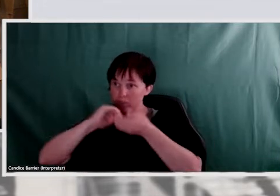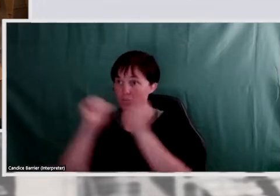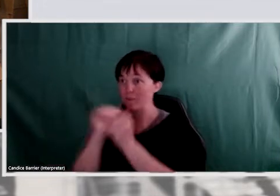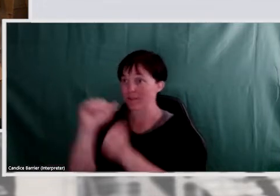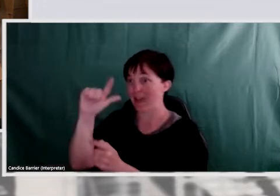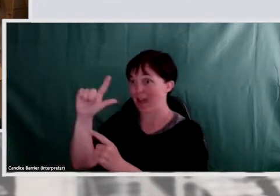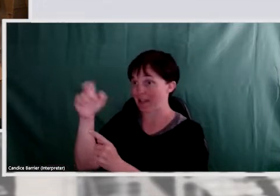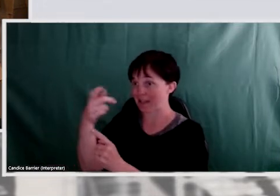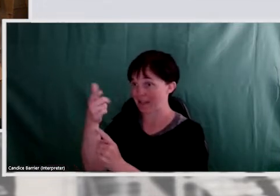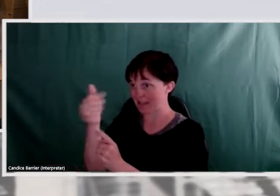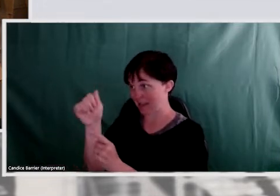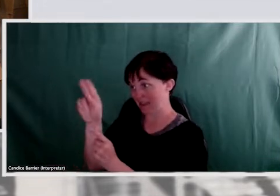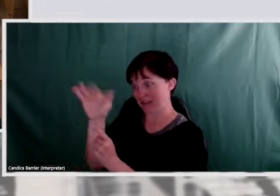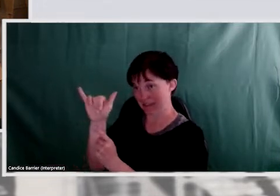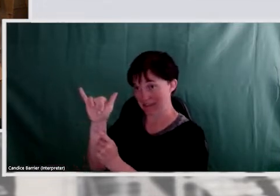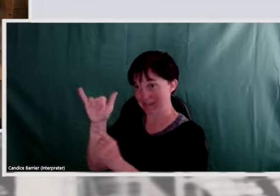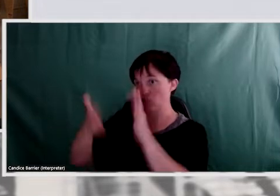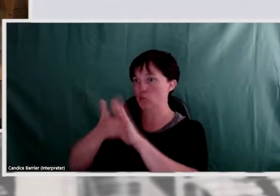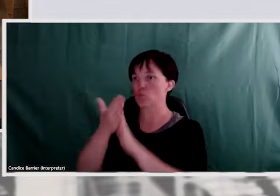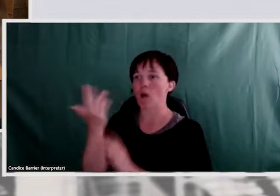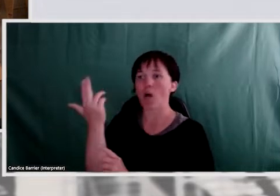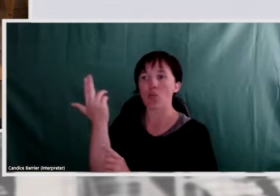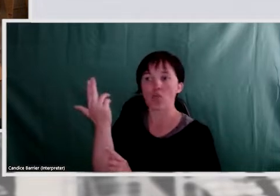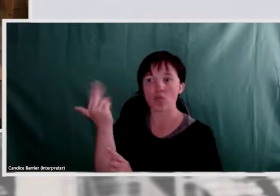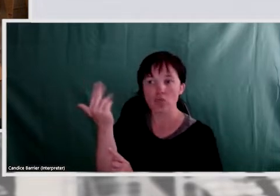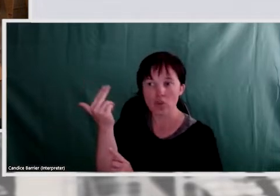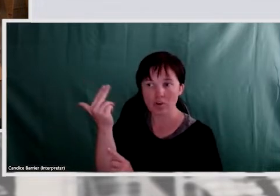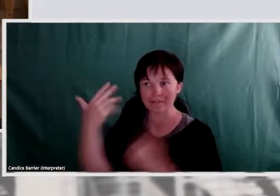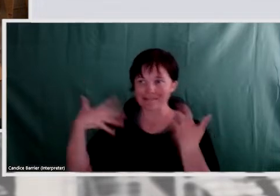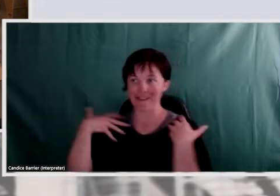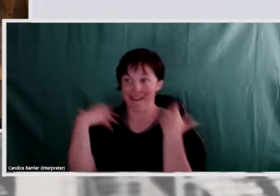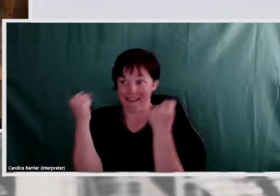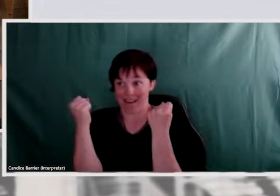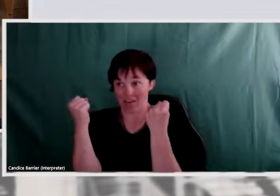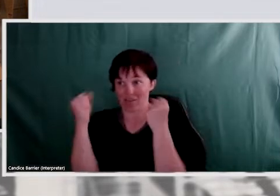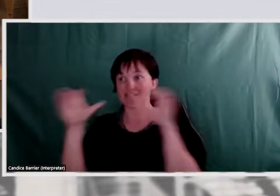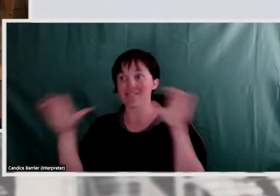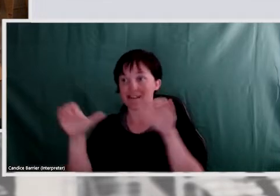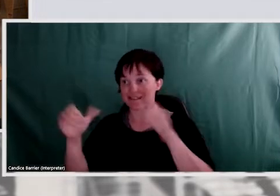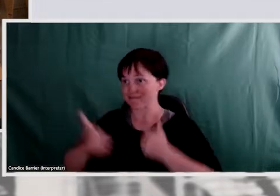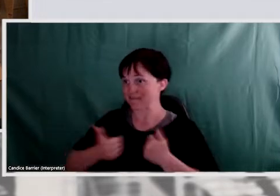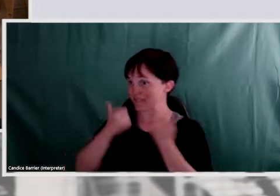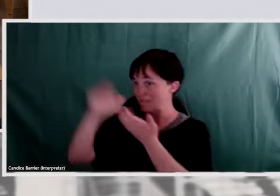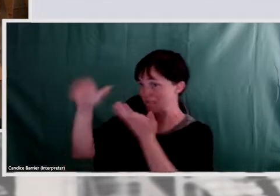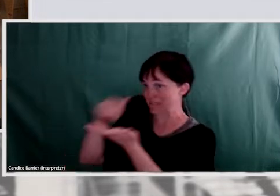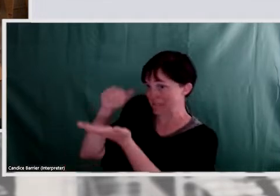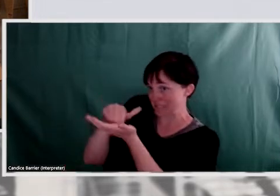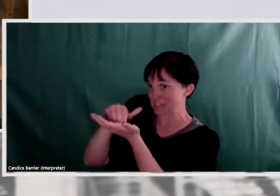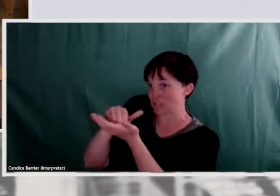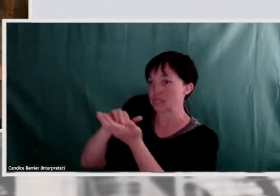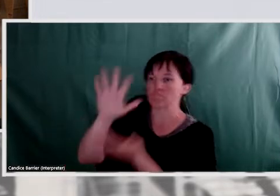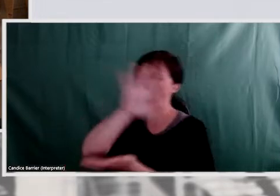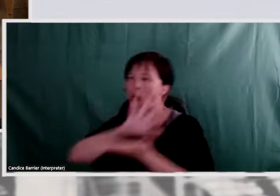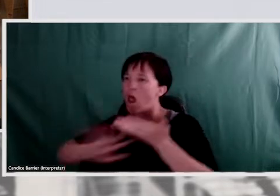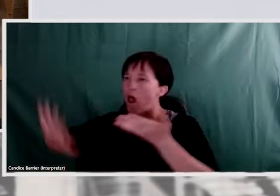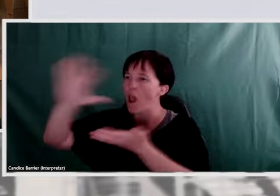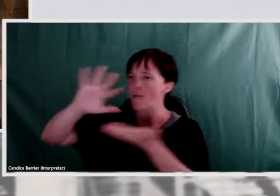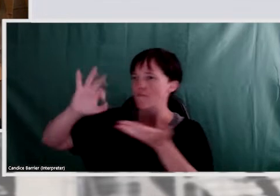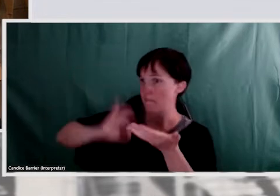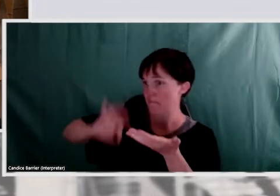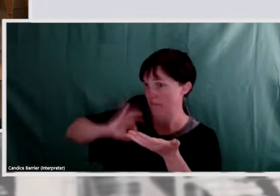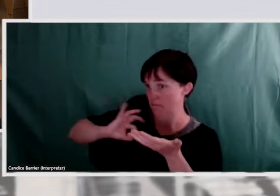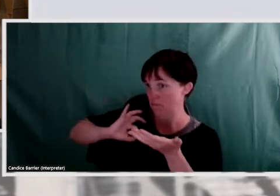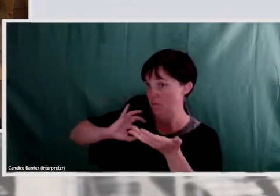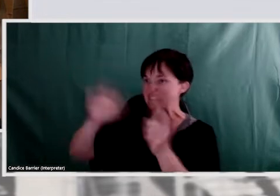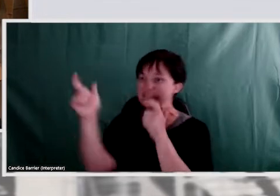Aging to run 13 healthy active living centers across the city of Pittsburgh. And this is the largest